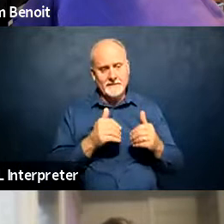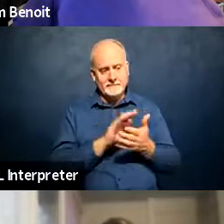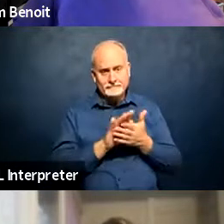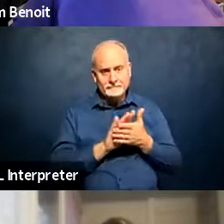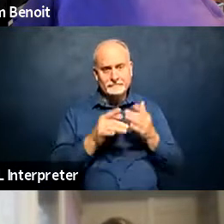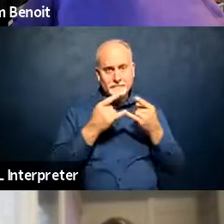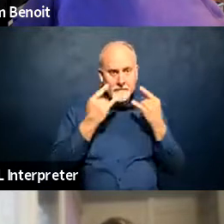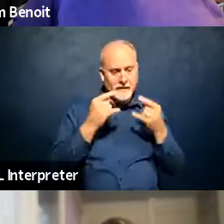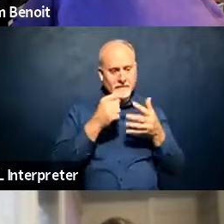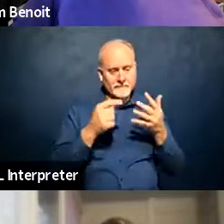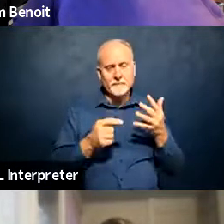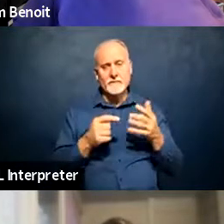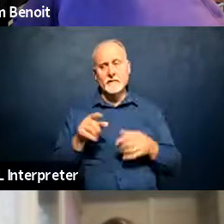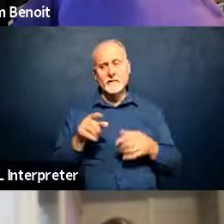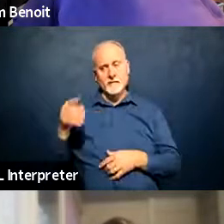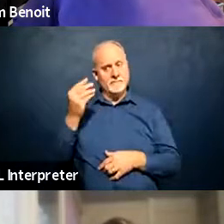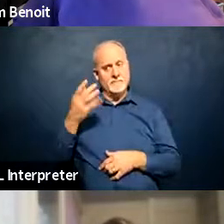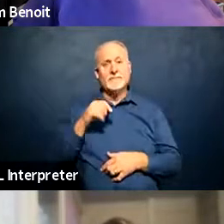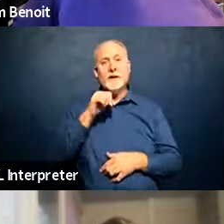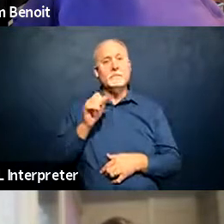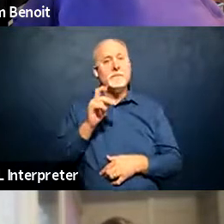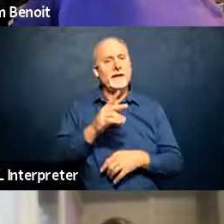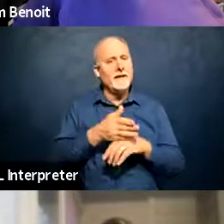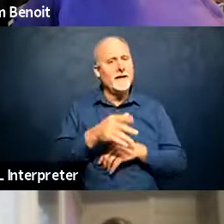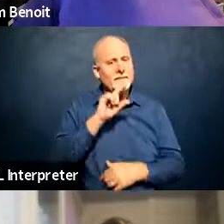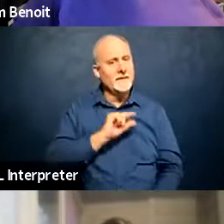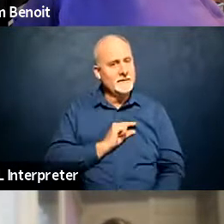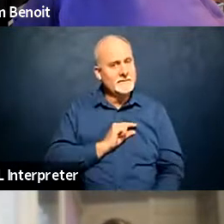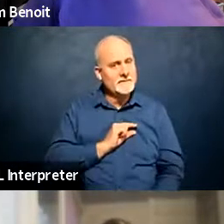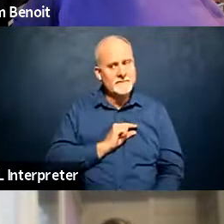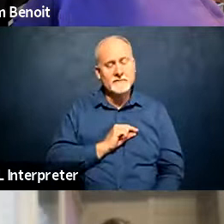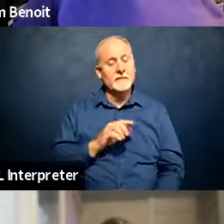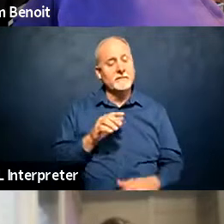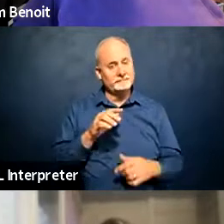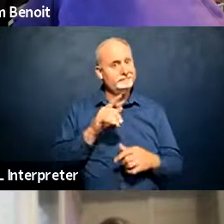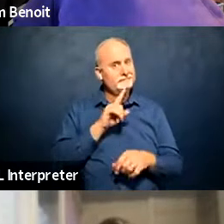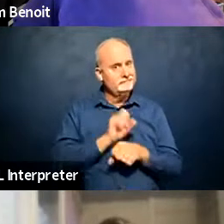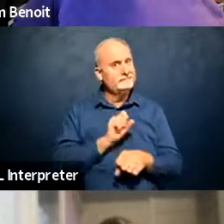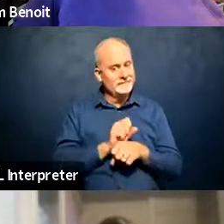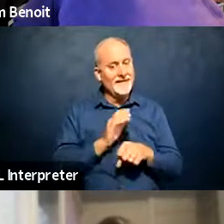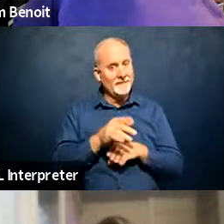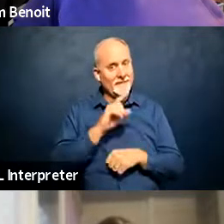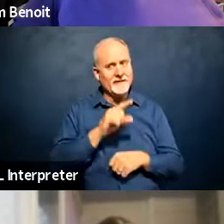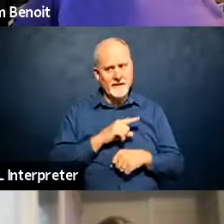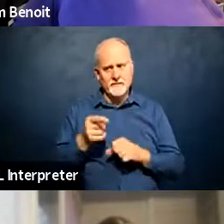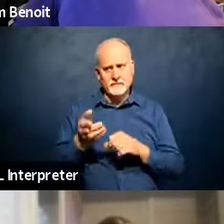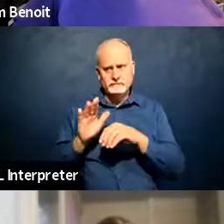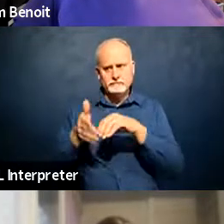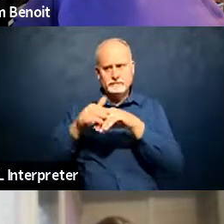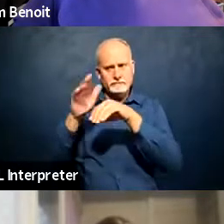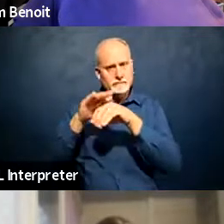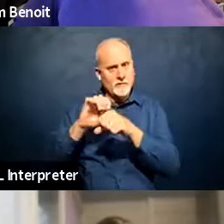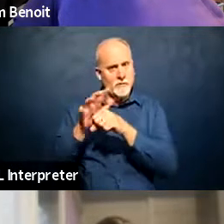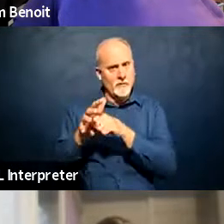advice not to come back after Thanksgiving break. And given the increases after that point in time, that was really good advice for us to